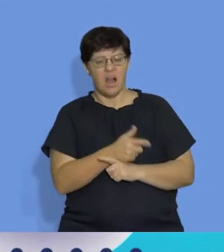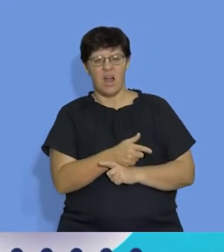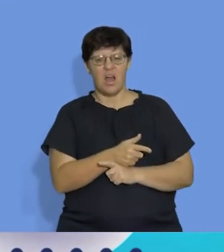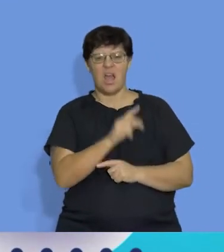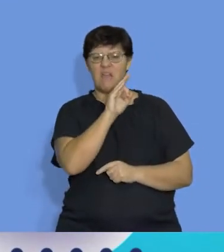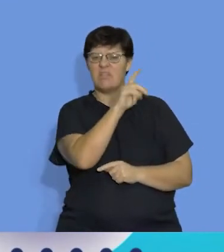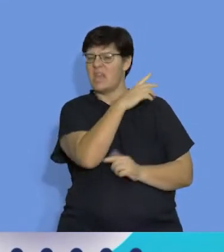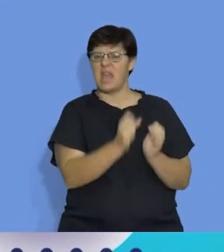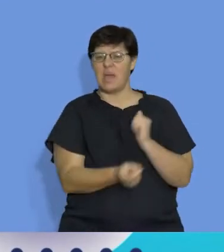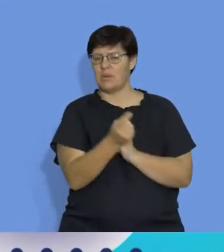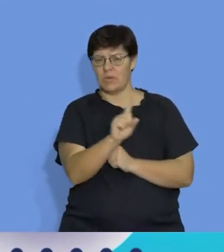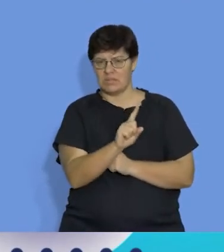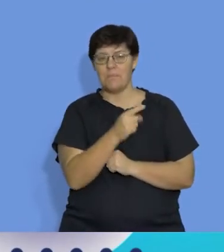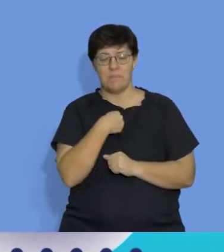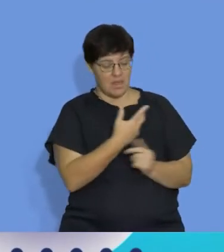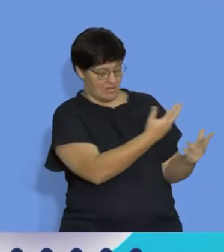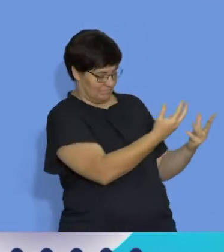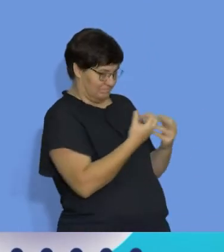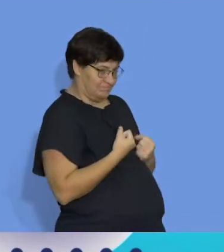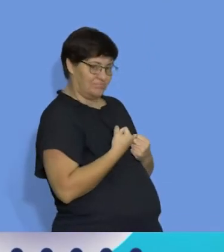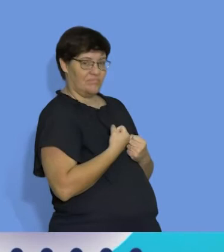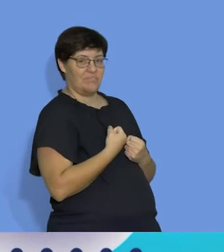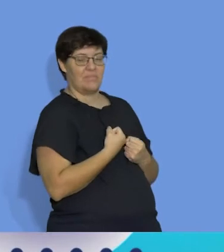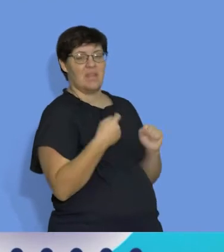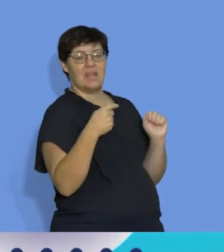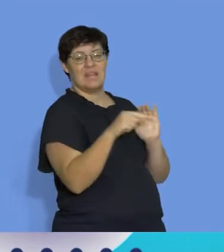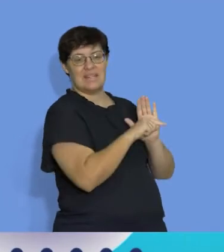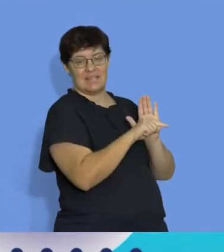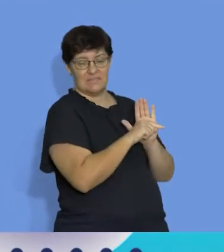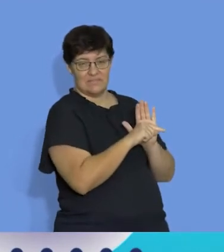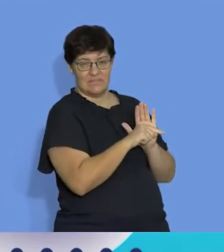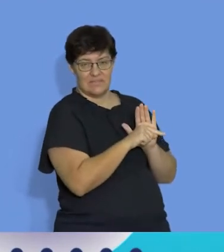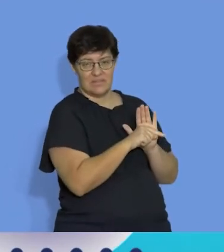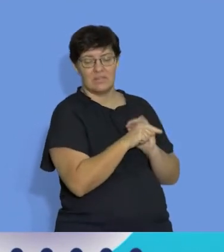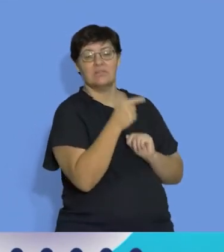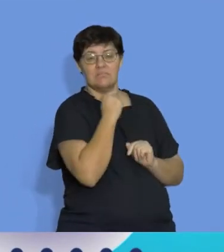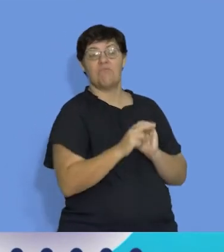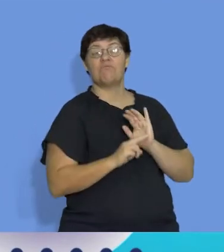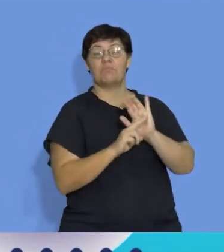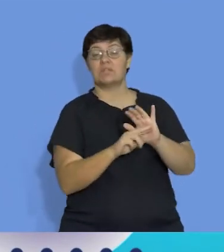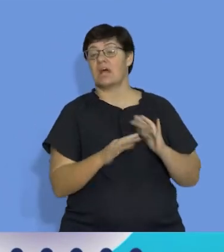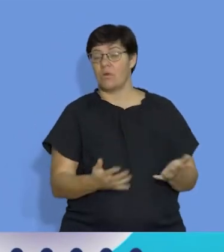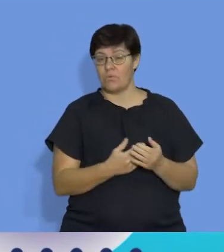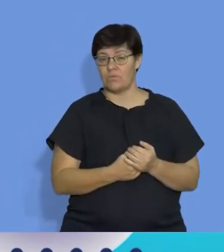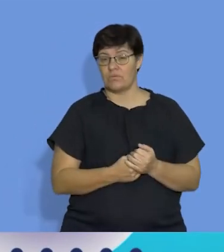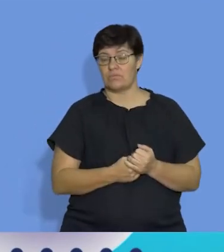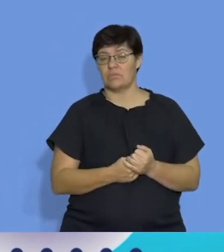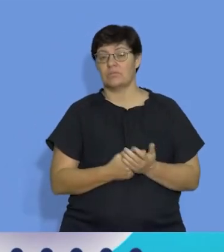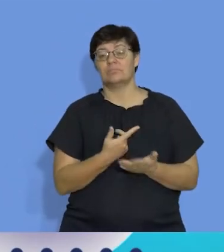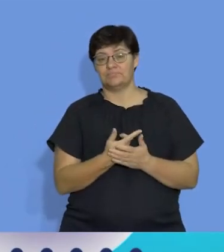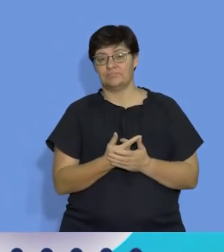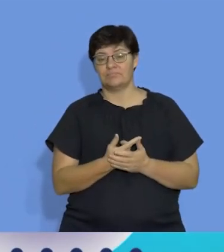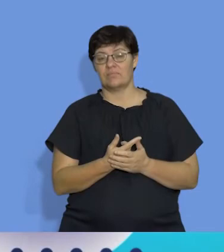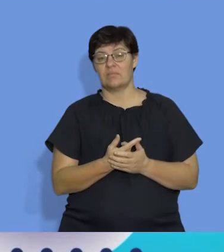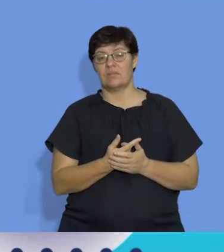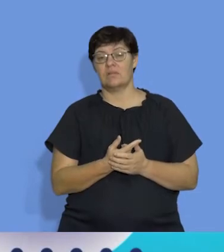actually gains electrons in the process. And the process of gaining electrons can be represented in the form of a reduction